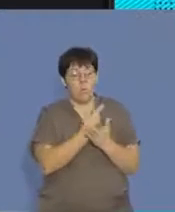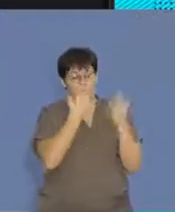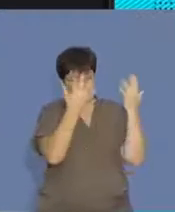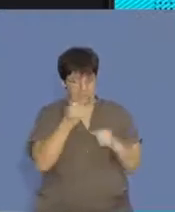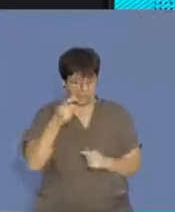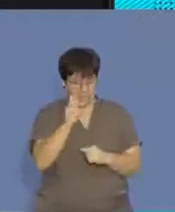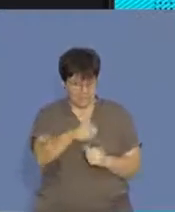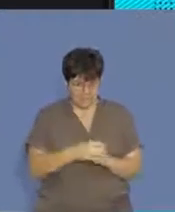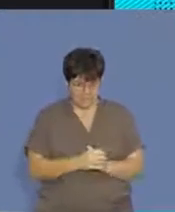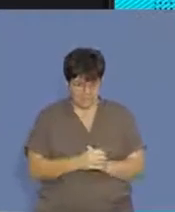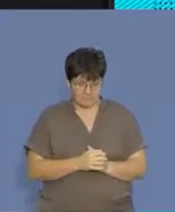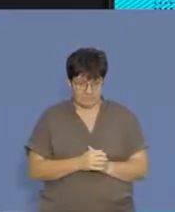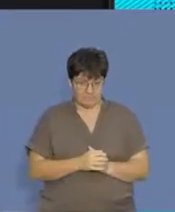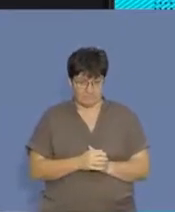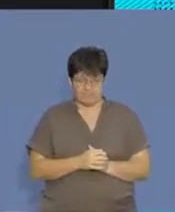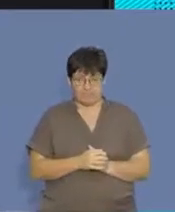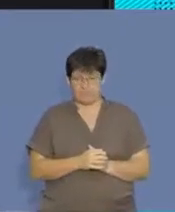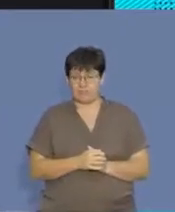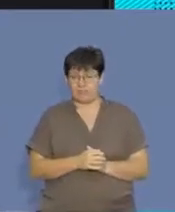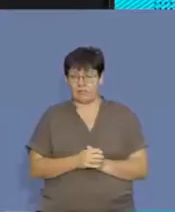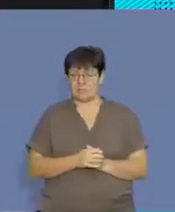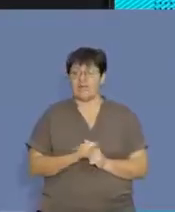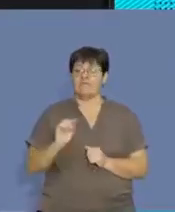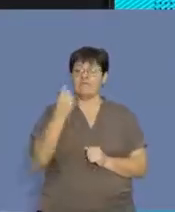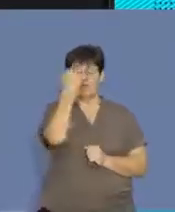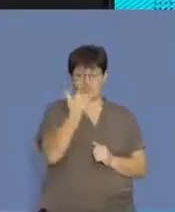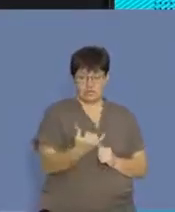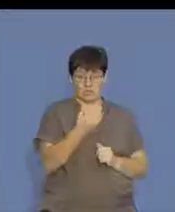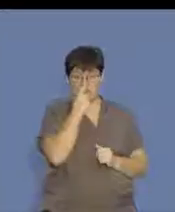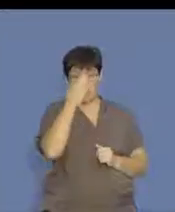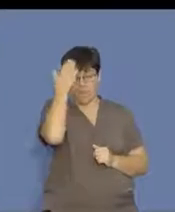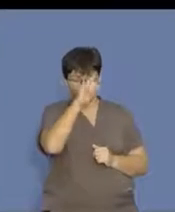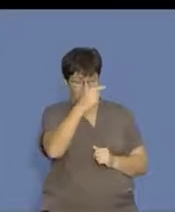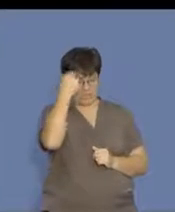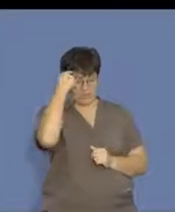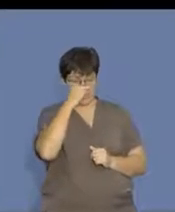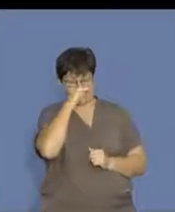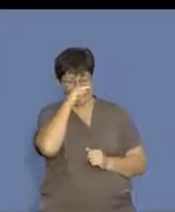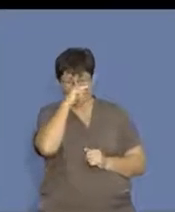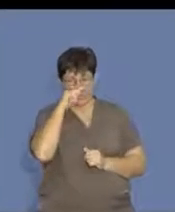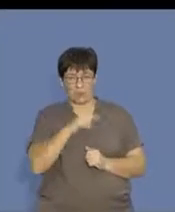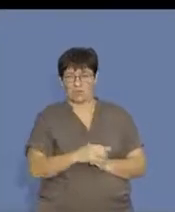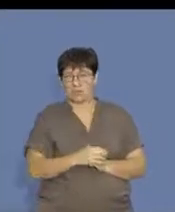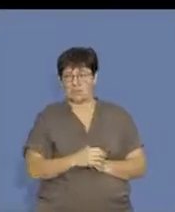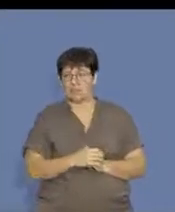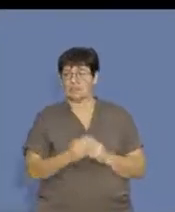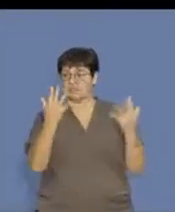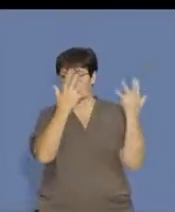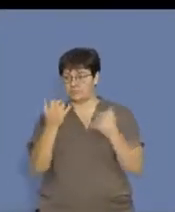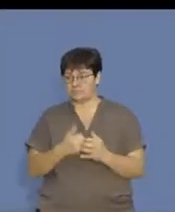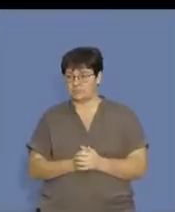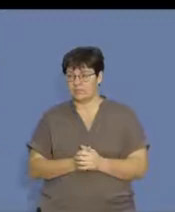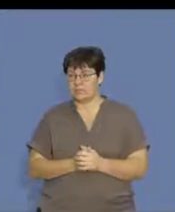you always need to calculate it. So here, the very first thing that I know you are thinking about already will be